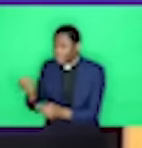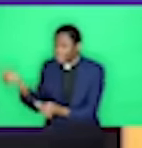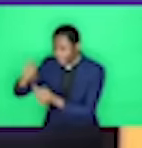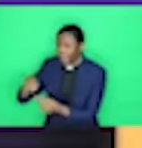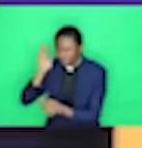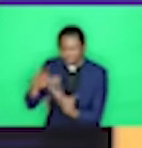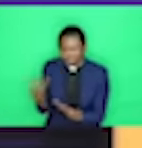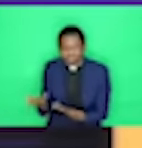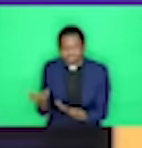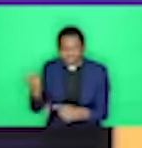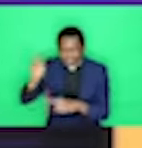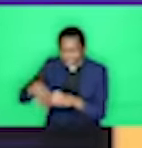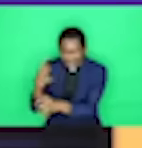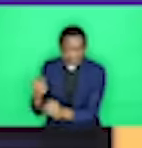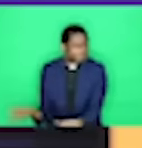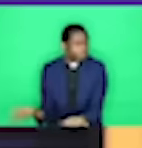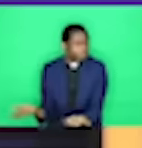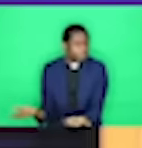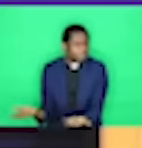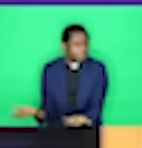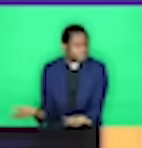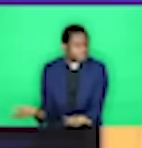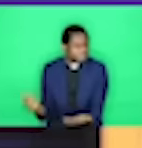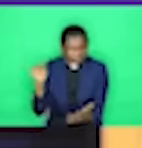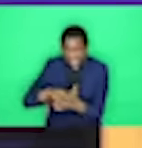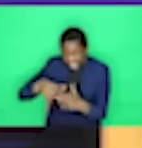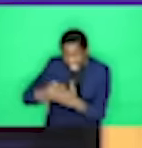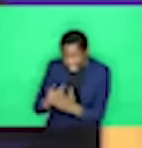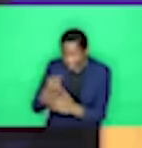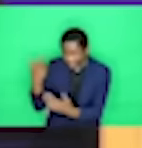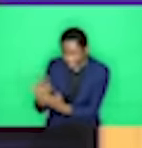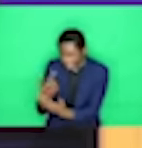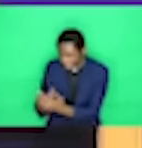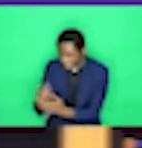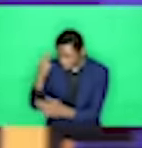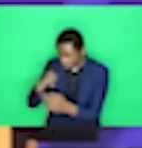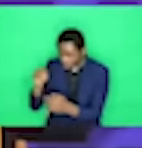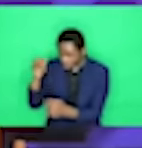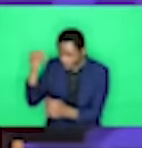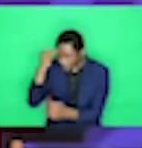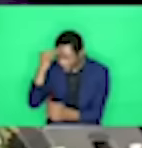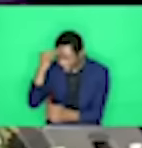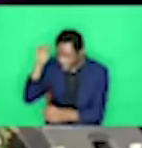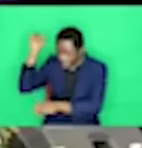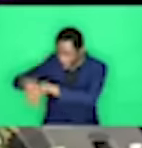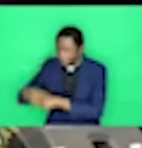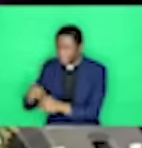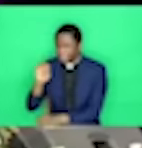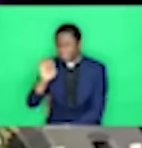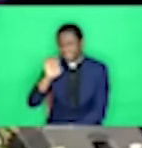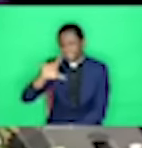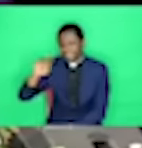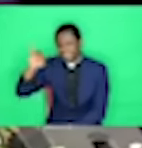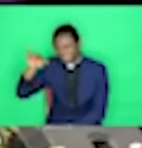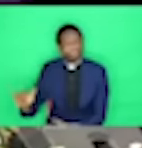you don't have any money. That was how Ghanaians used their mind to beat the e-levy. And you share said the e-levy abra boy here na